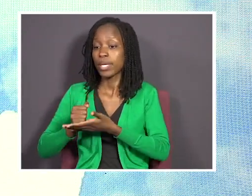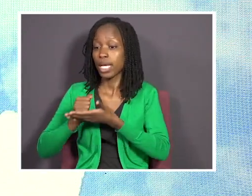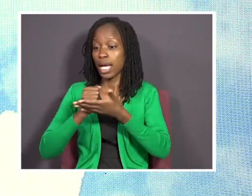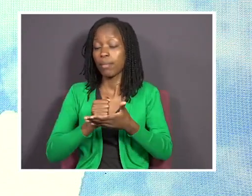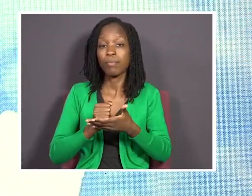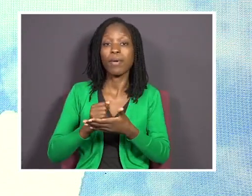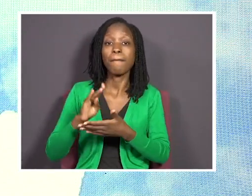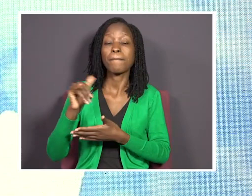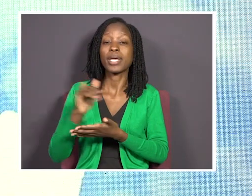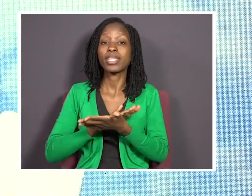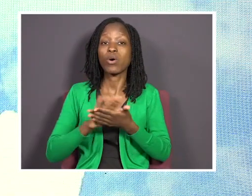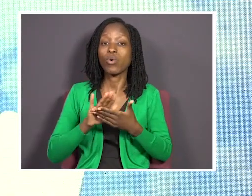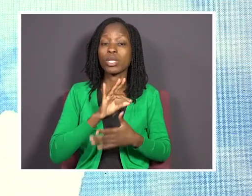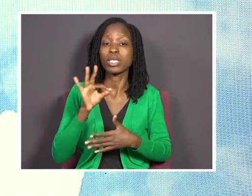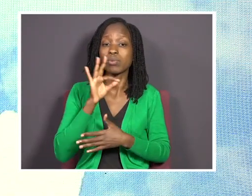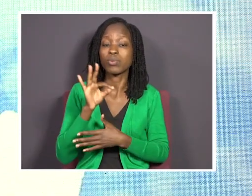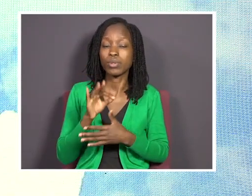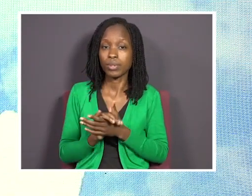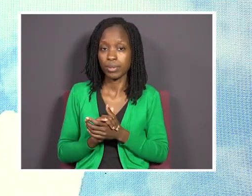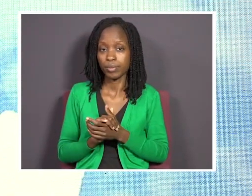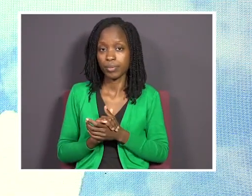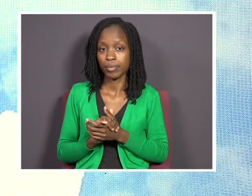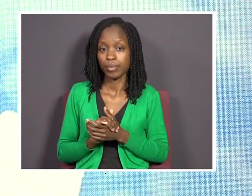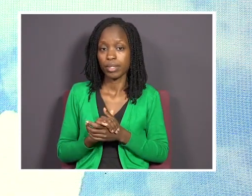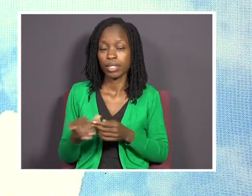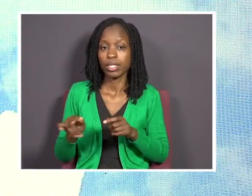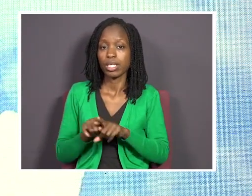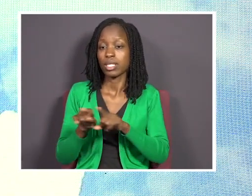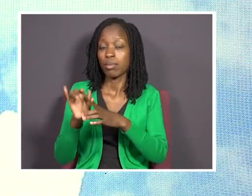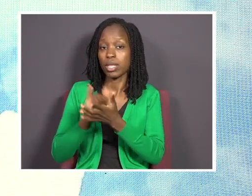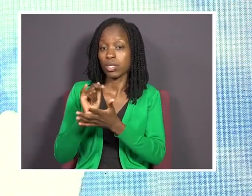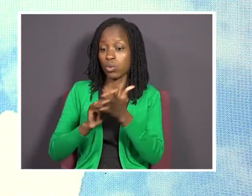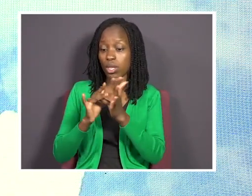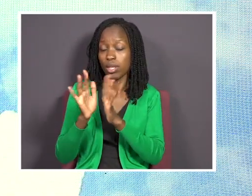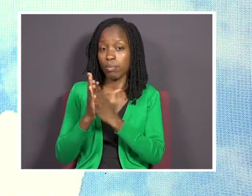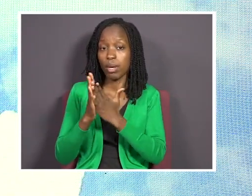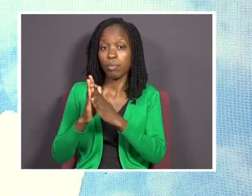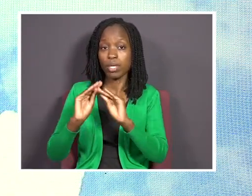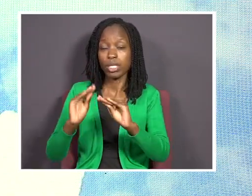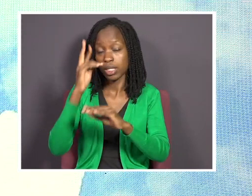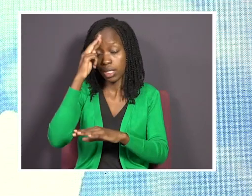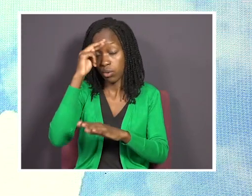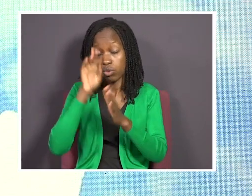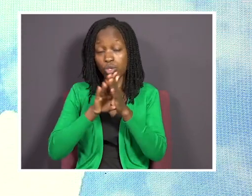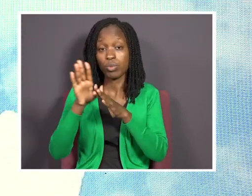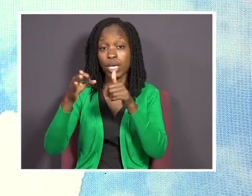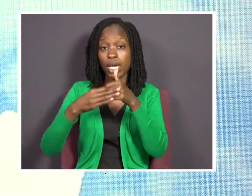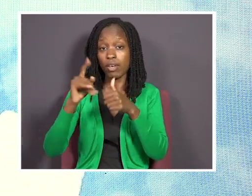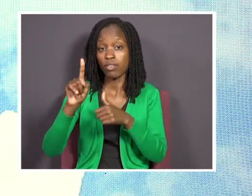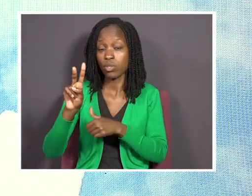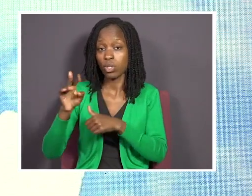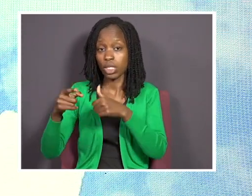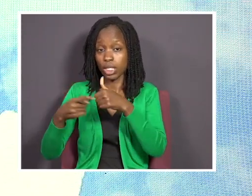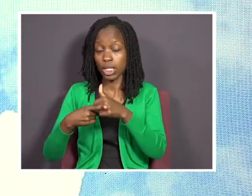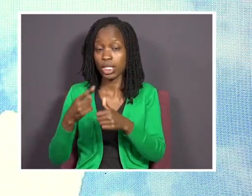Holy Spirit. And that is consistent with what the Bible teaches in the book of Romans chapter 8, verse 26, where